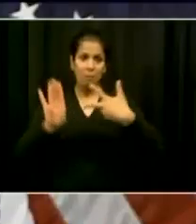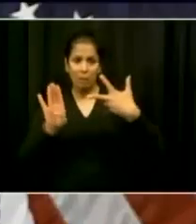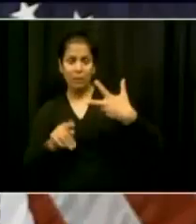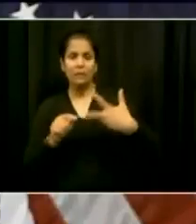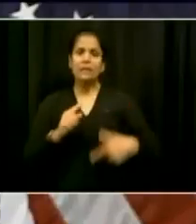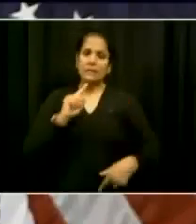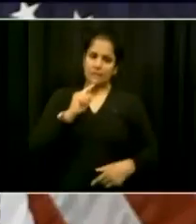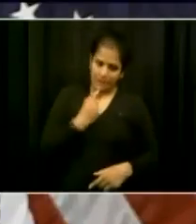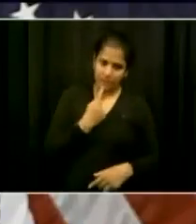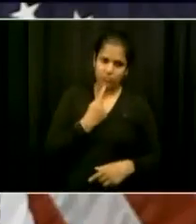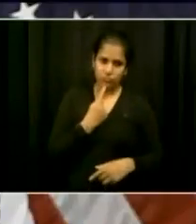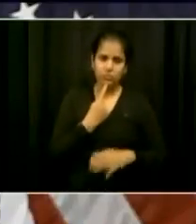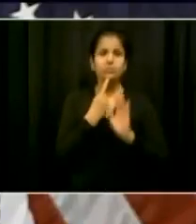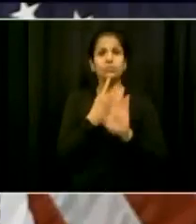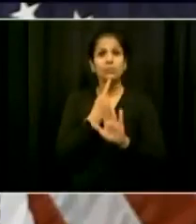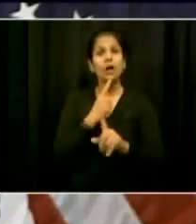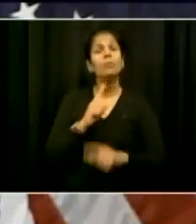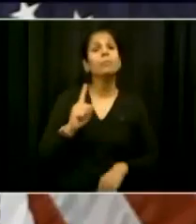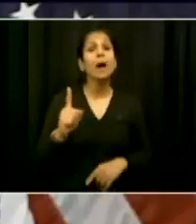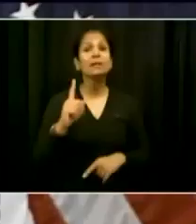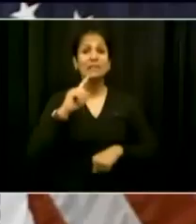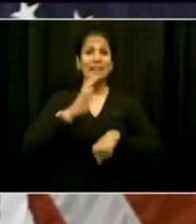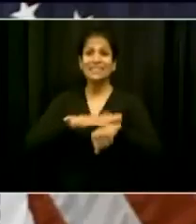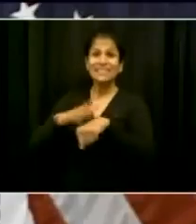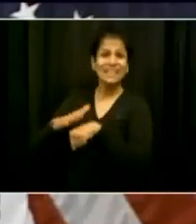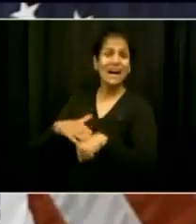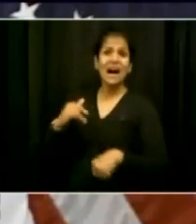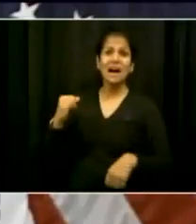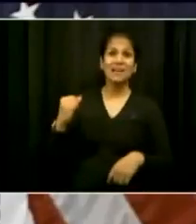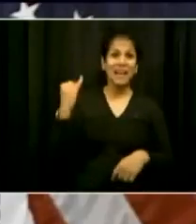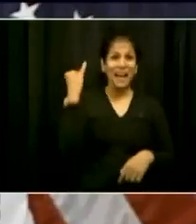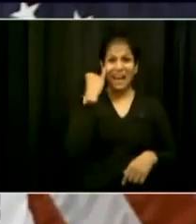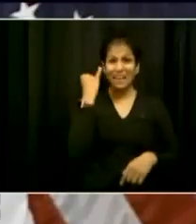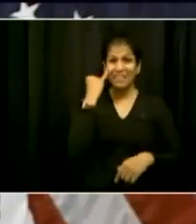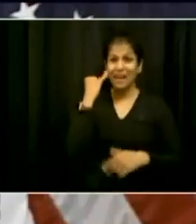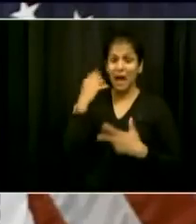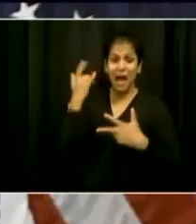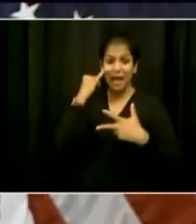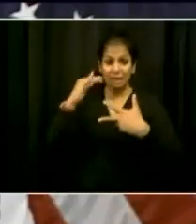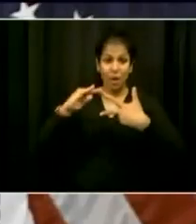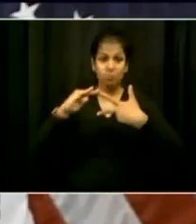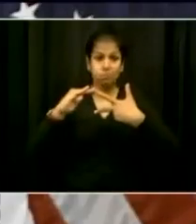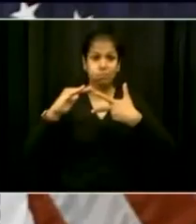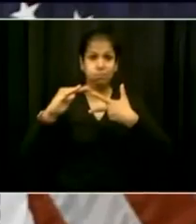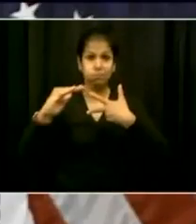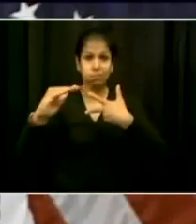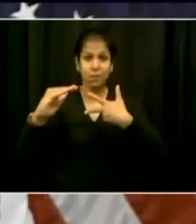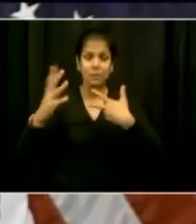off soon, then all options have to be on the table. That's the decision the state will